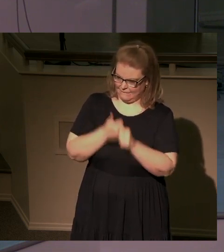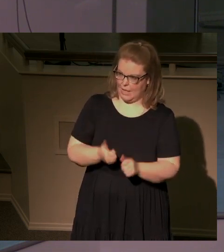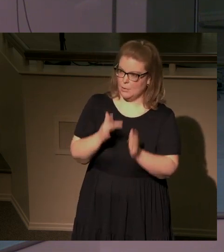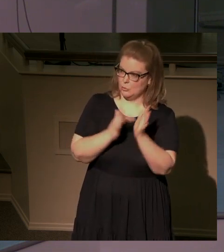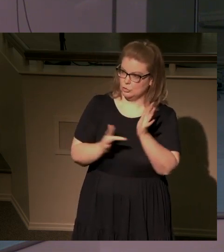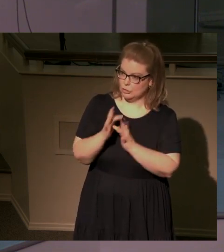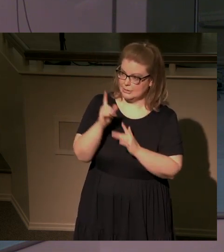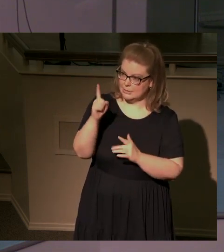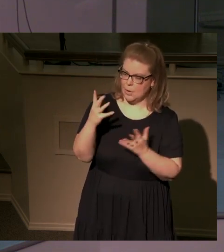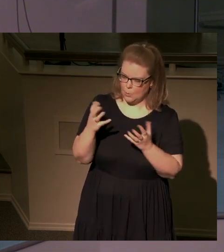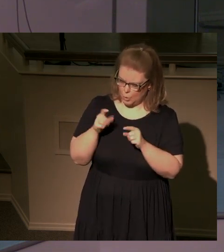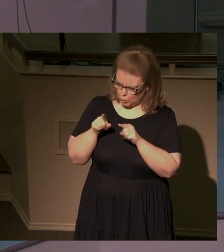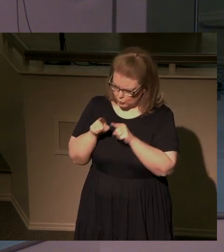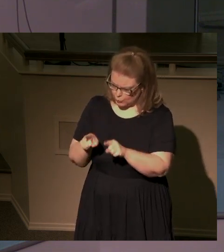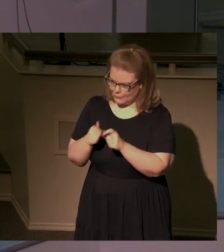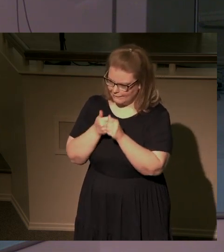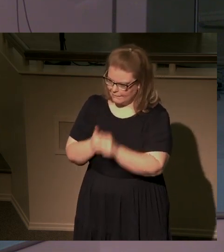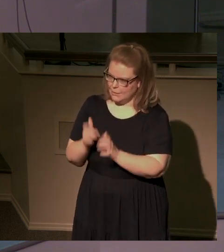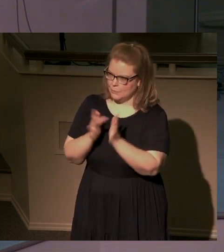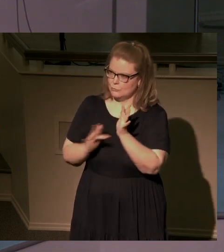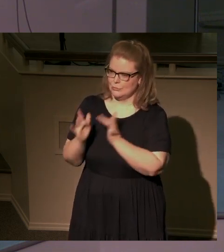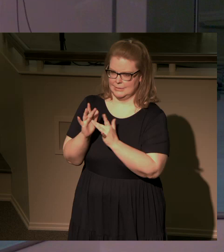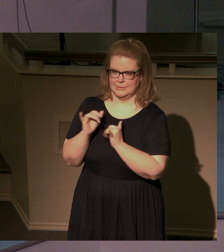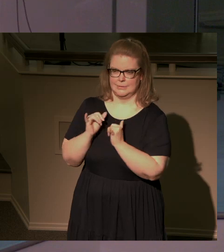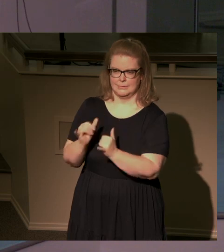you to follow Jesus.